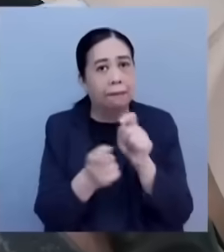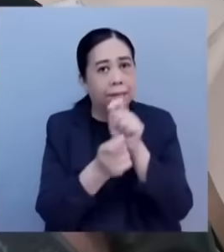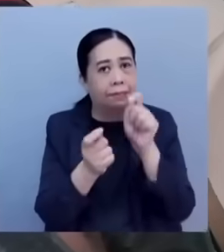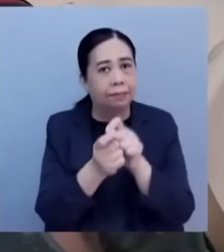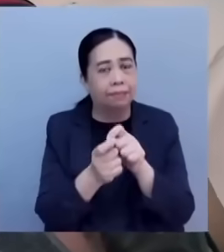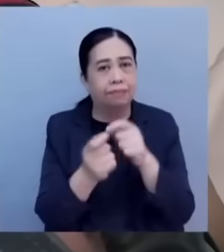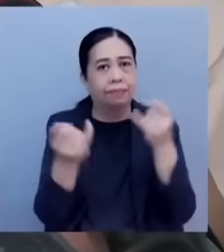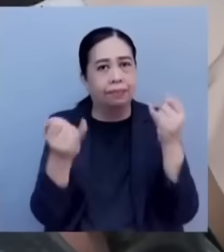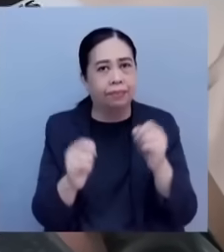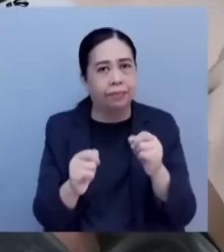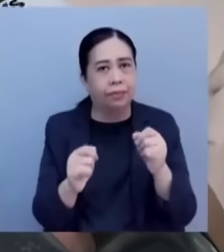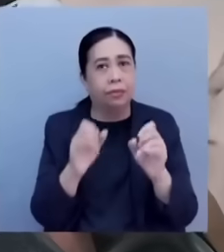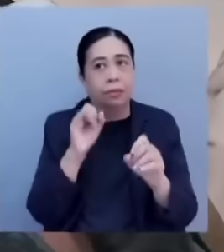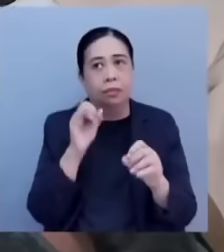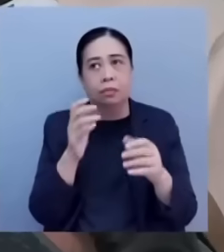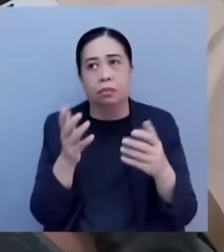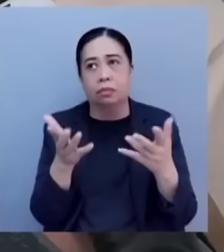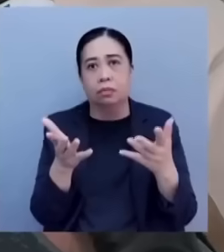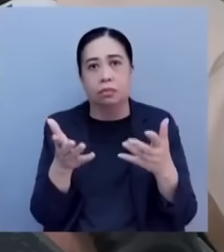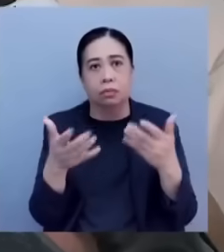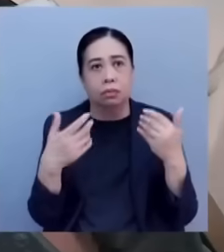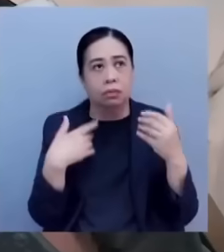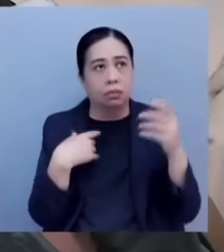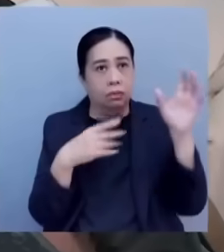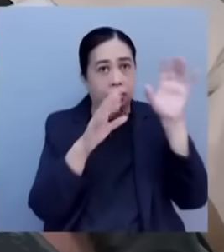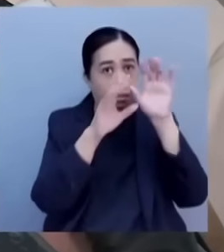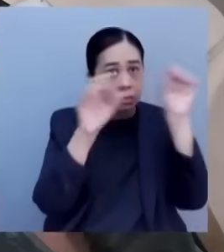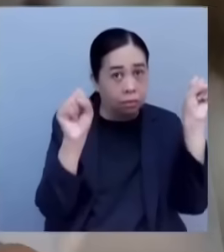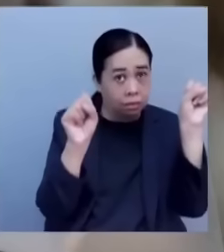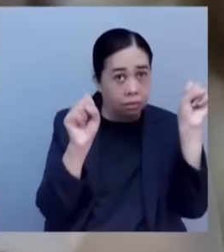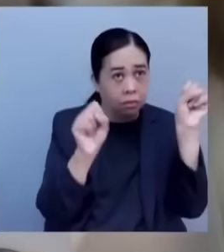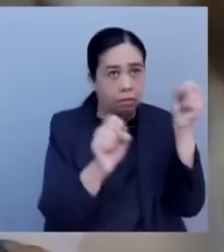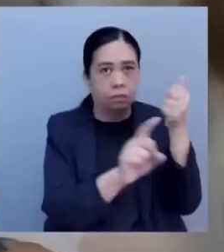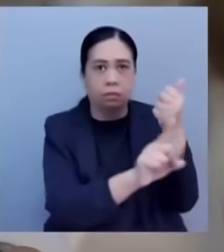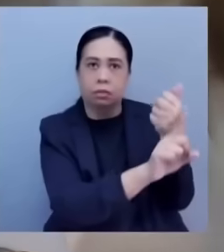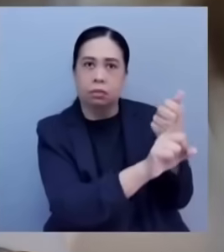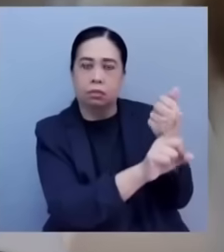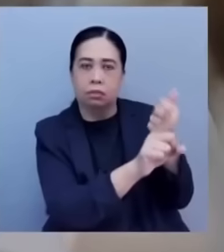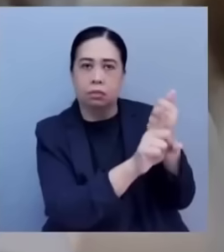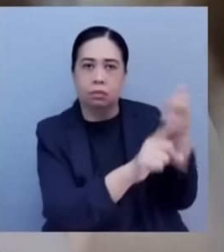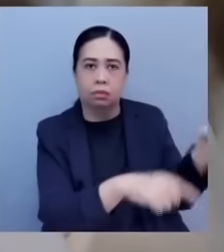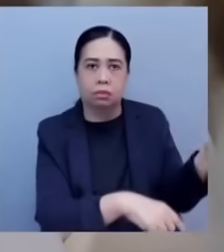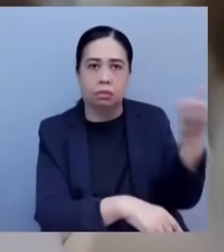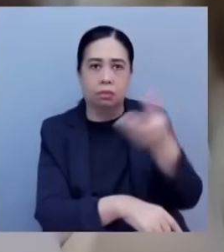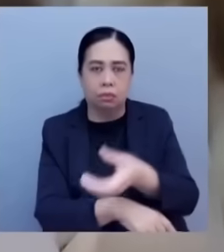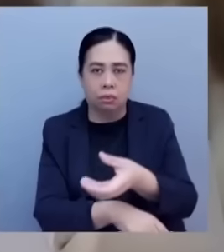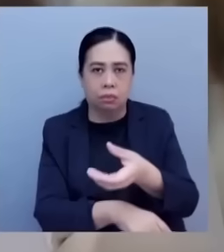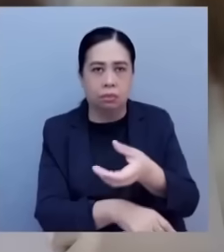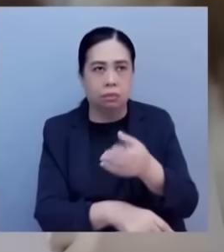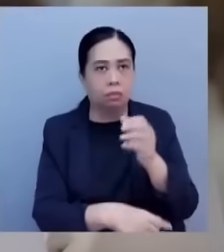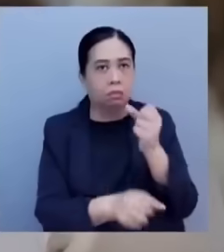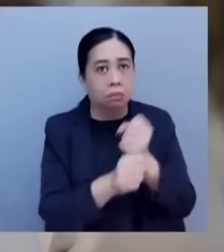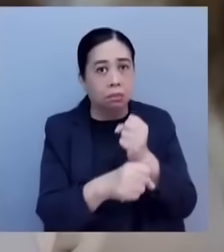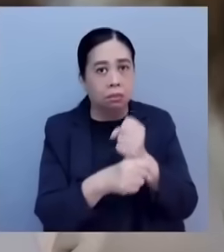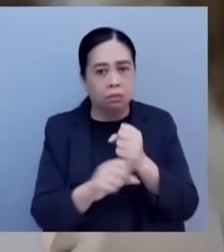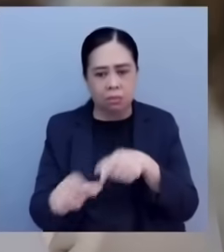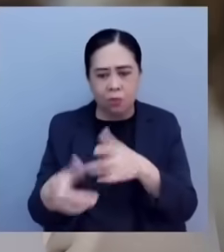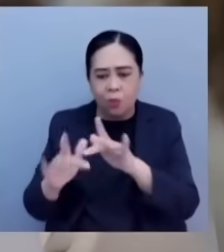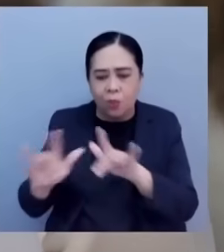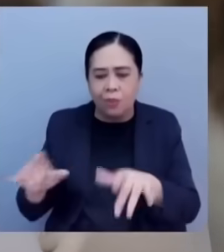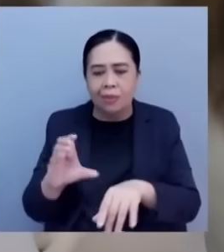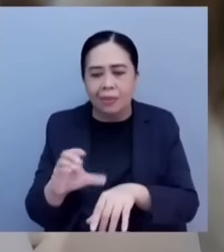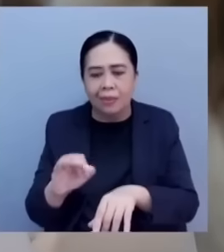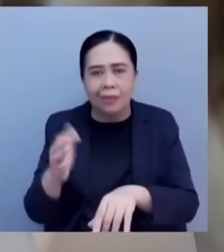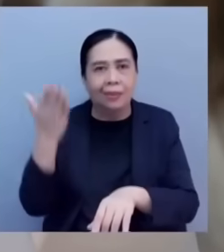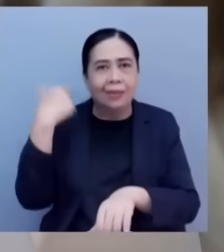of whether the executive acting on its own can create a confidential fund not provided by law.